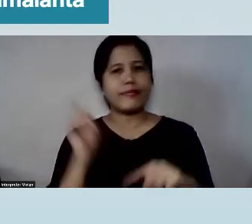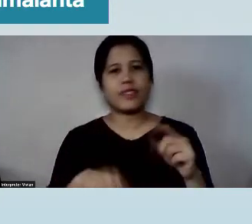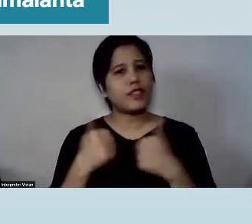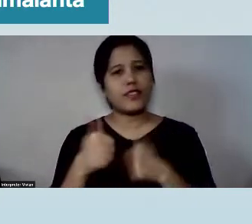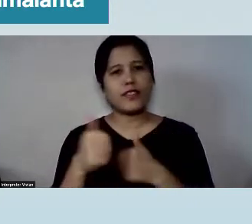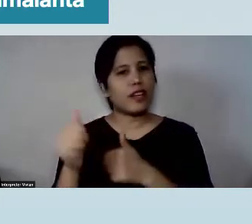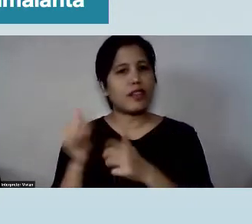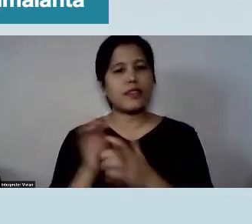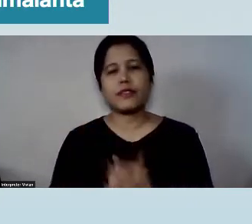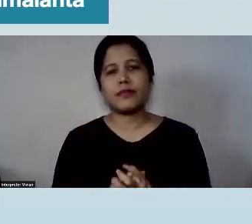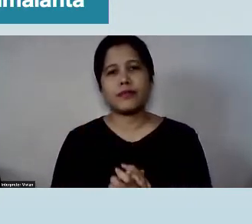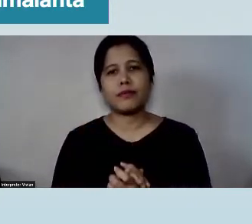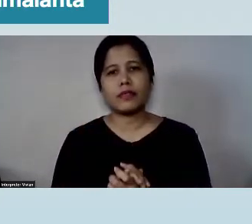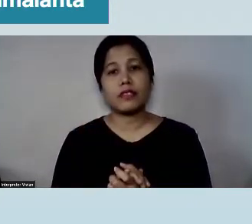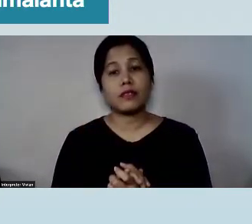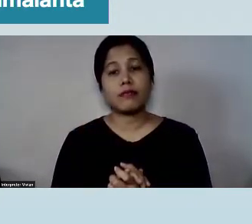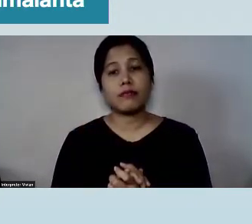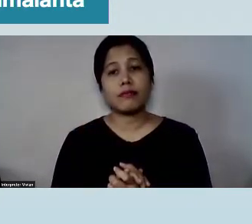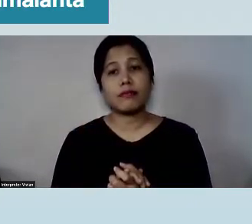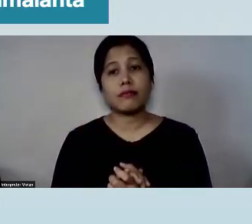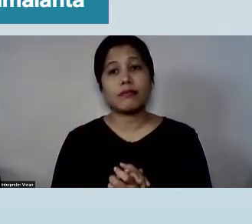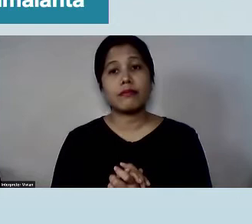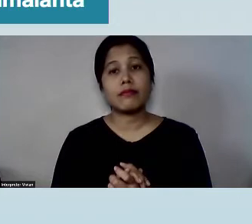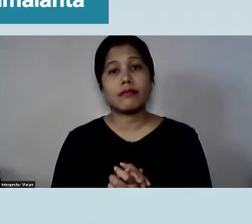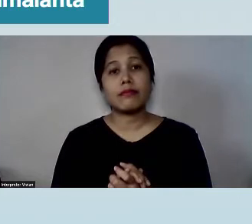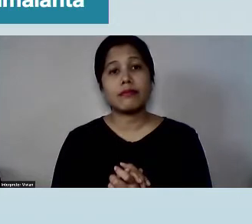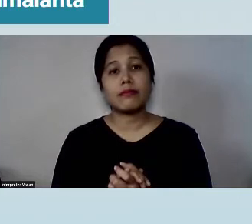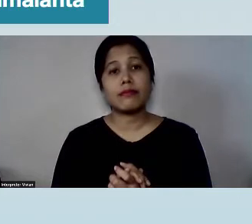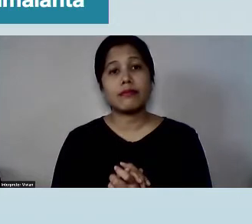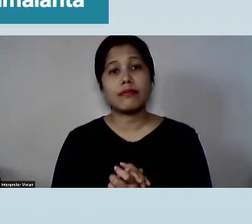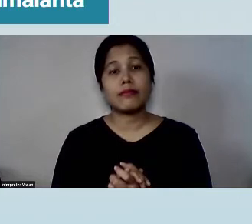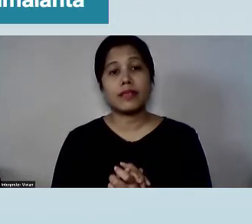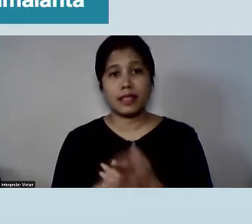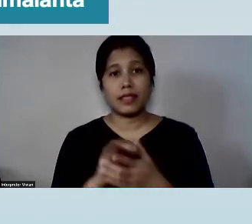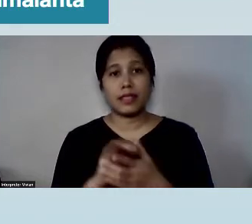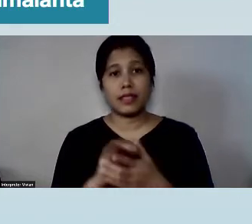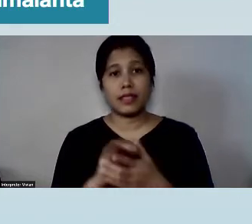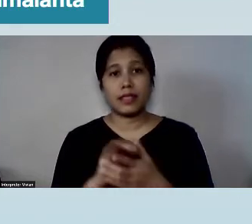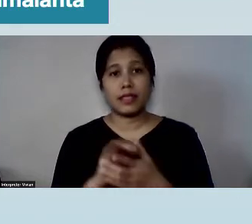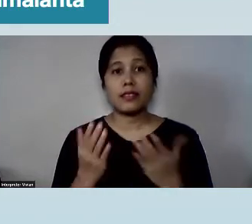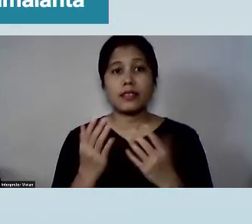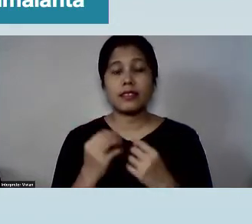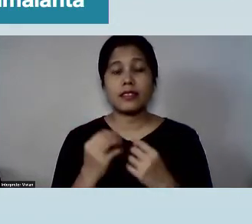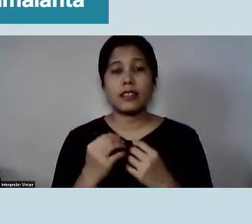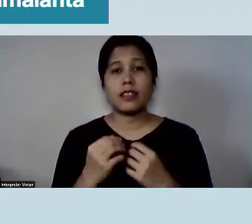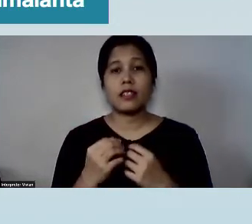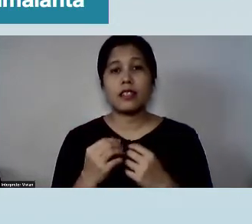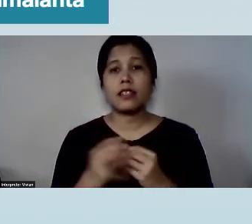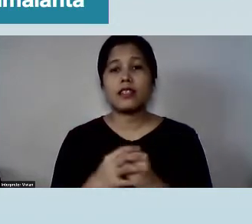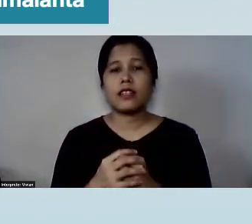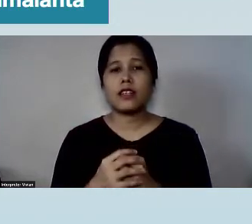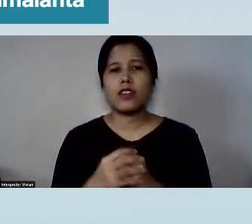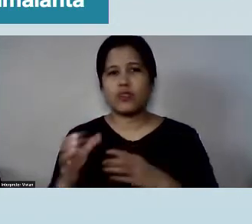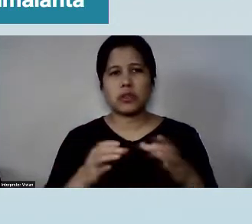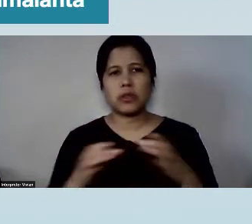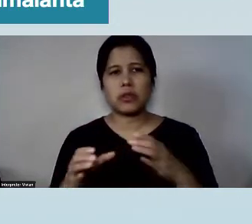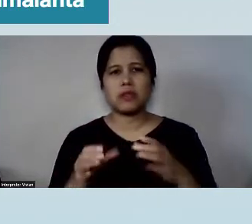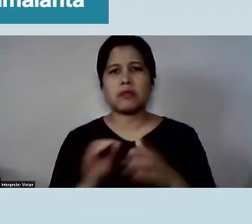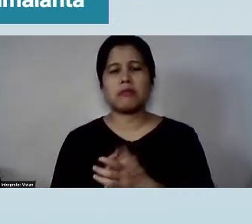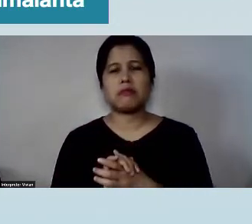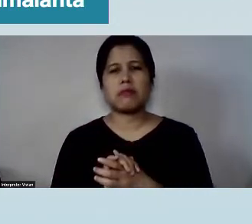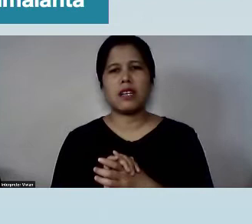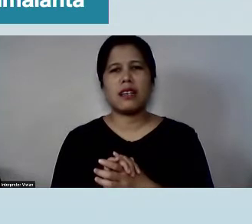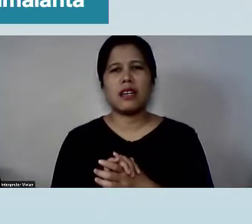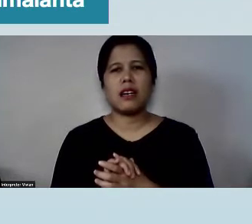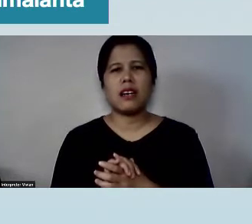well, right? They resent the siblings for not getting into trouble as often as they are. That's parang bakit lagi na lang ako, I always